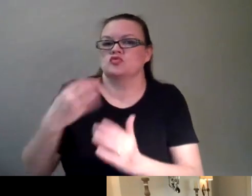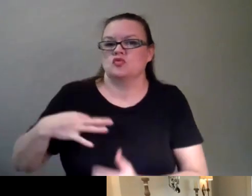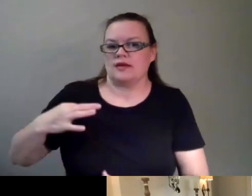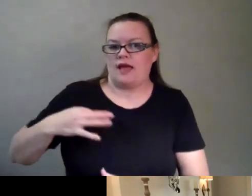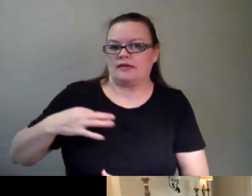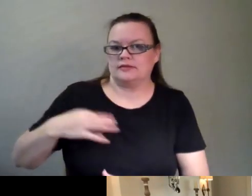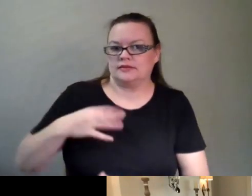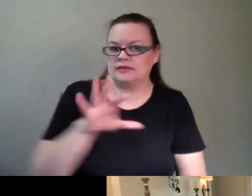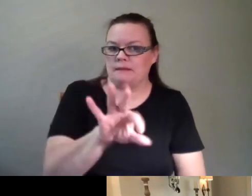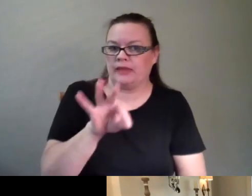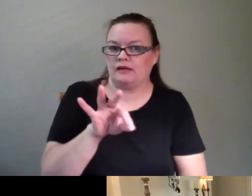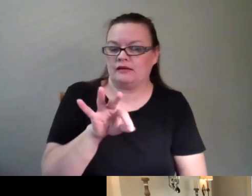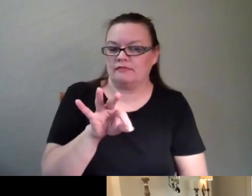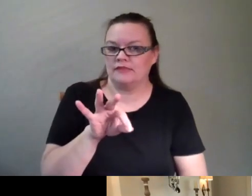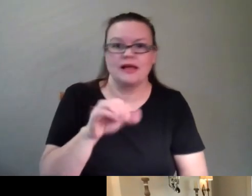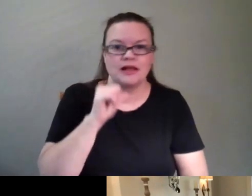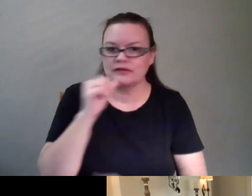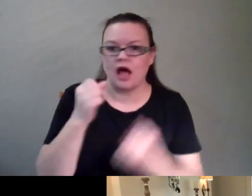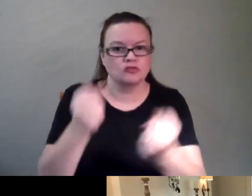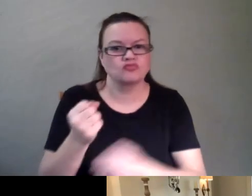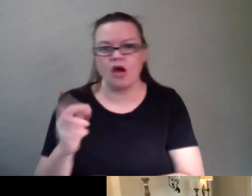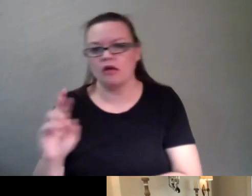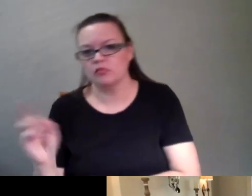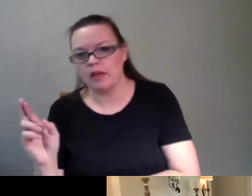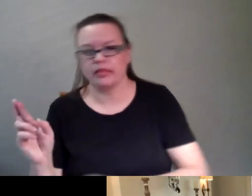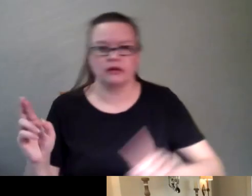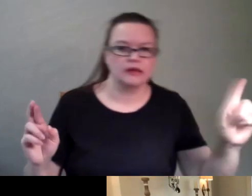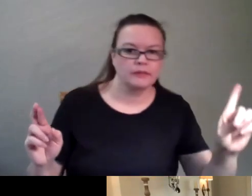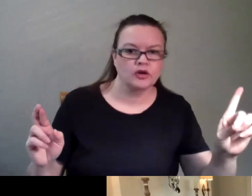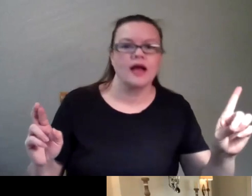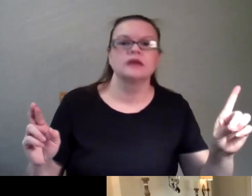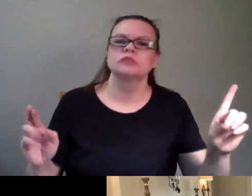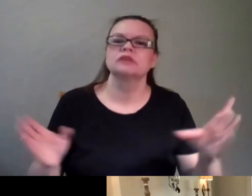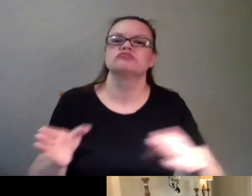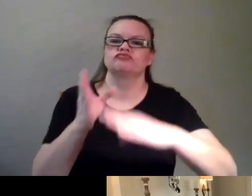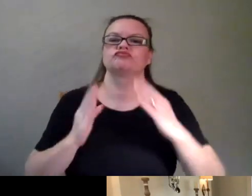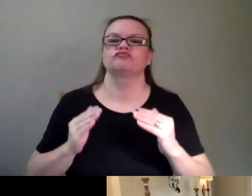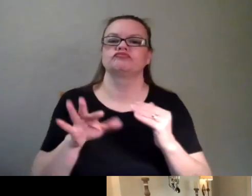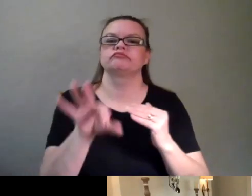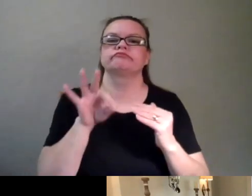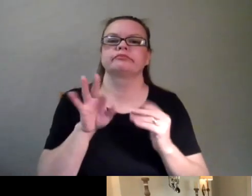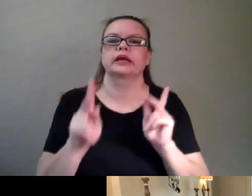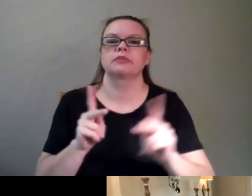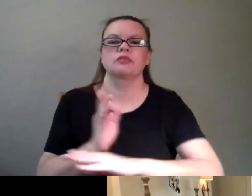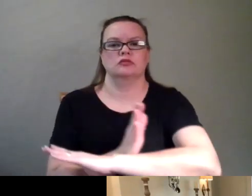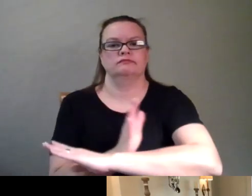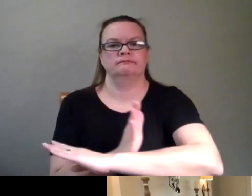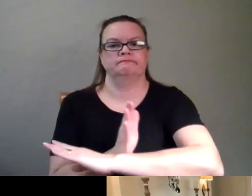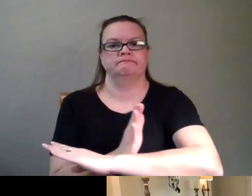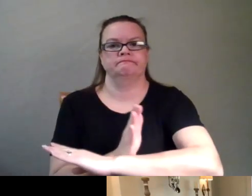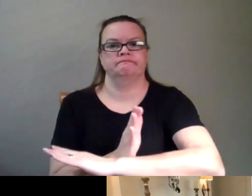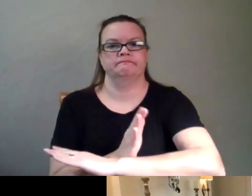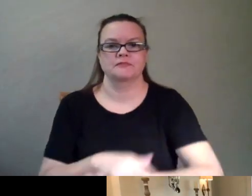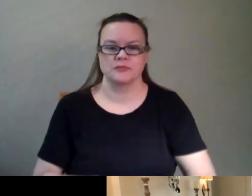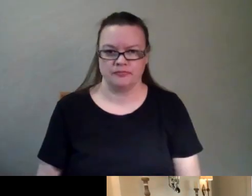of the things as we started to do the book, we realized that in politics,